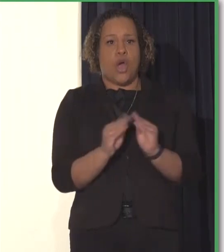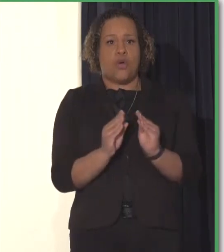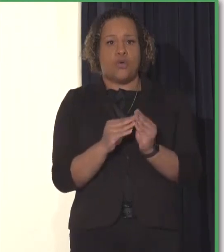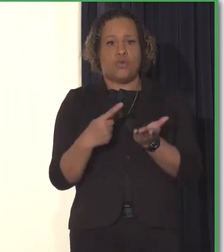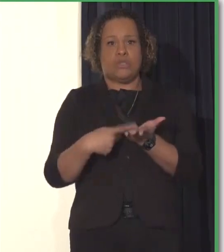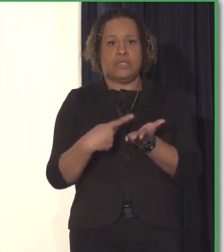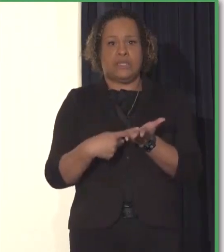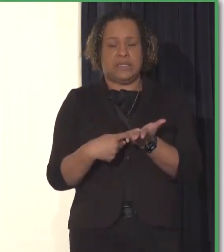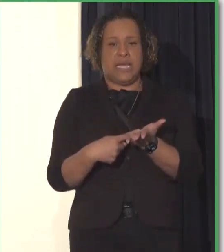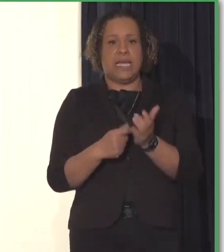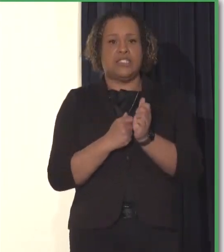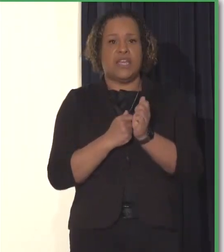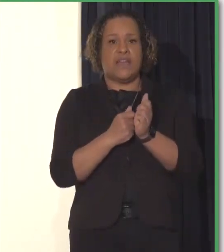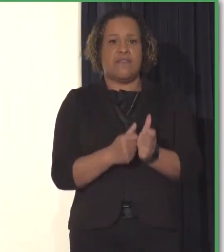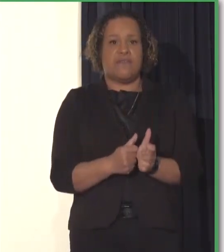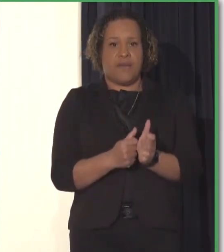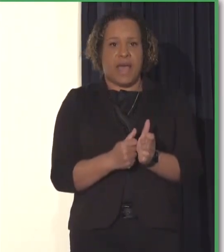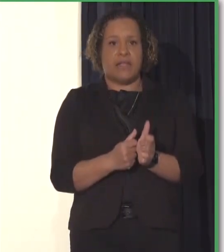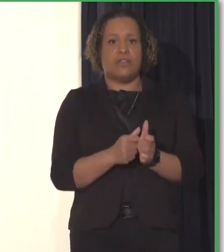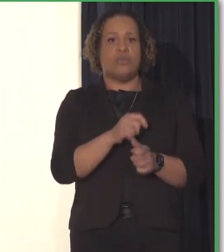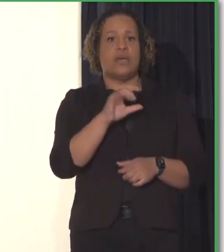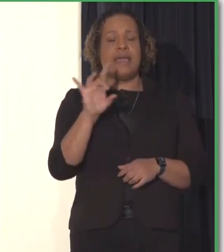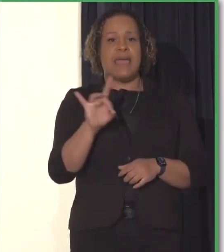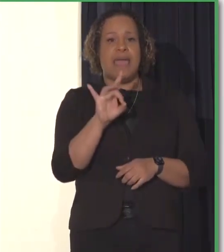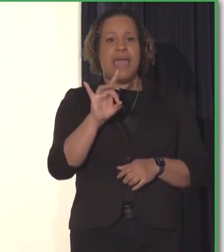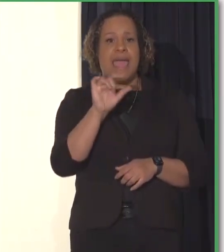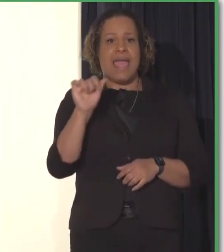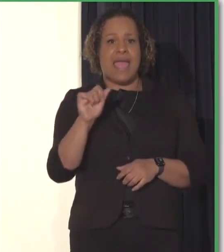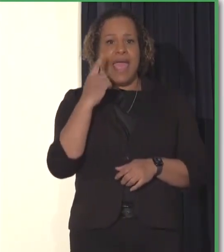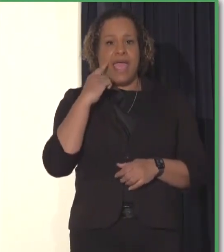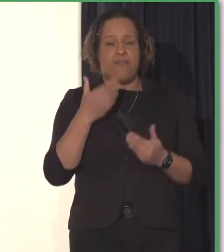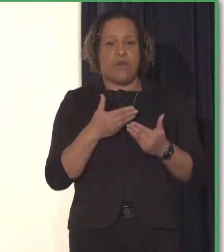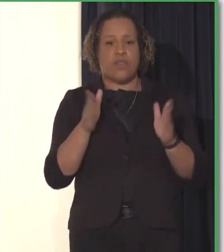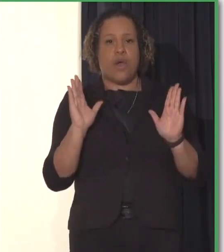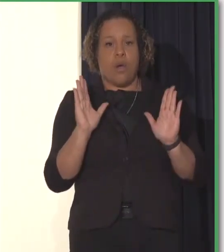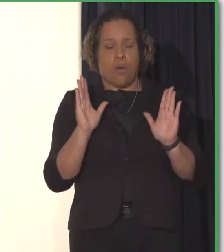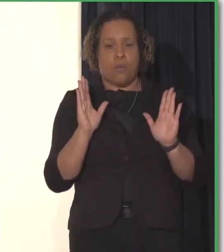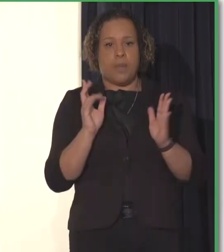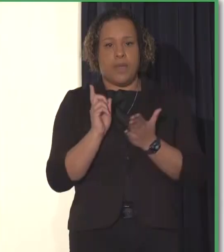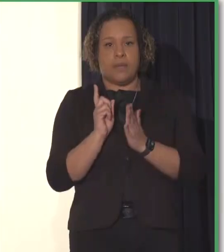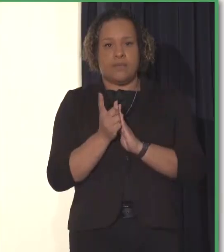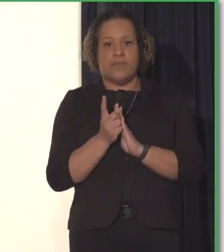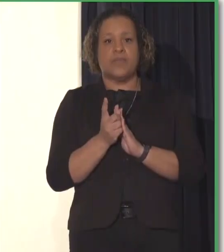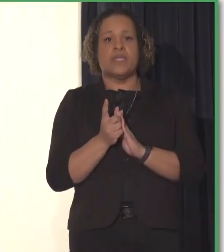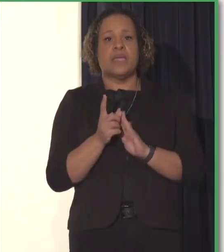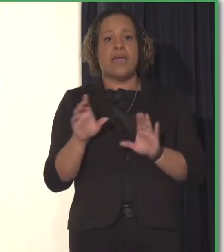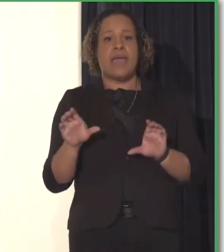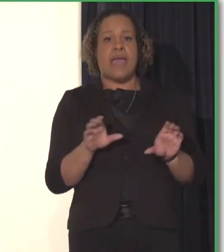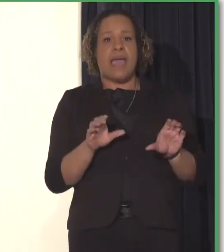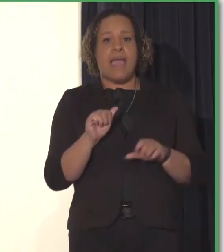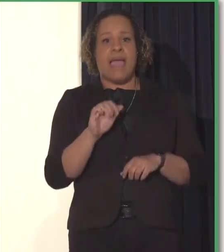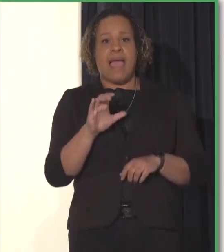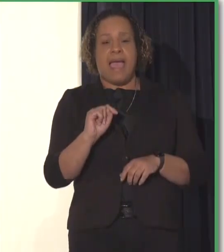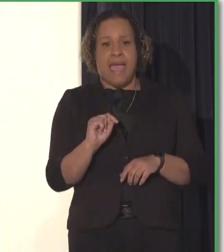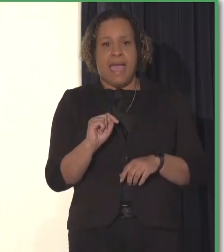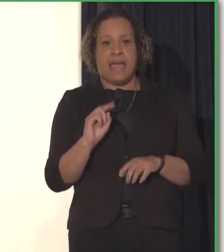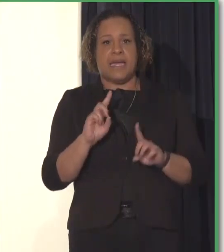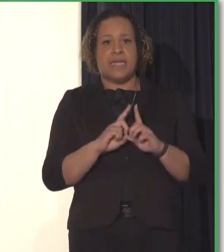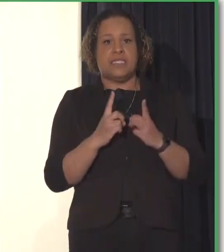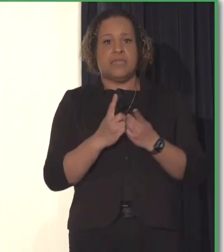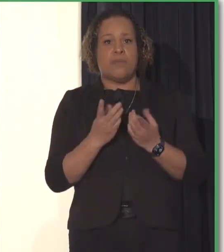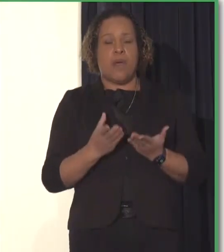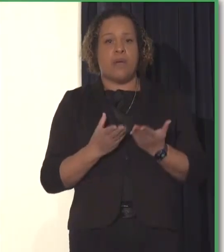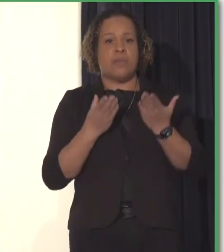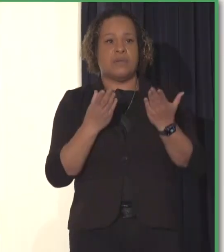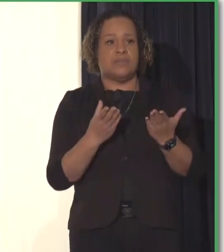Section 8A of the Open Meetings Act. The department requests for the board to consider